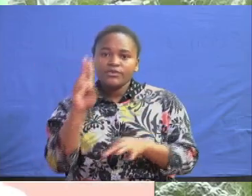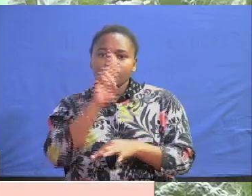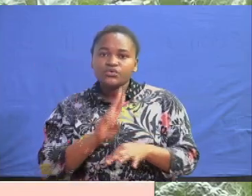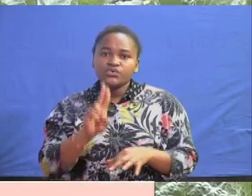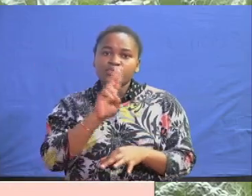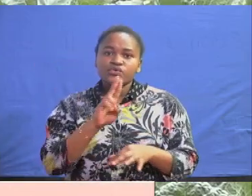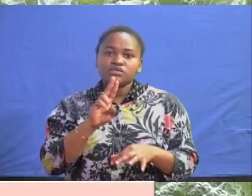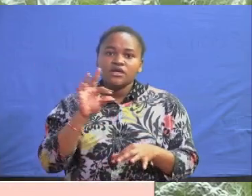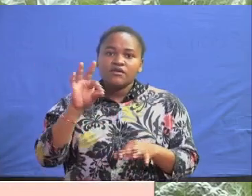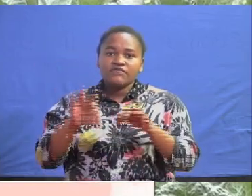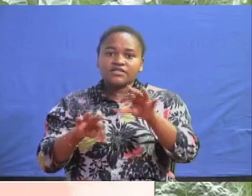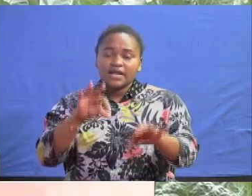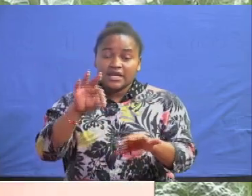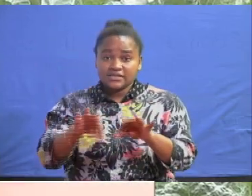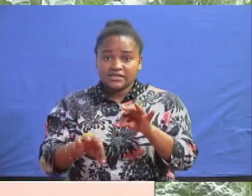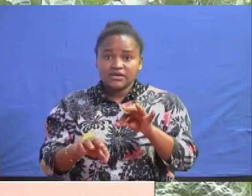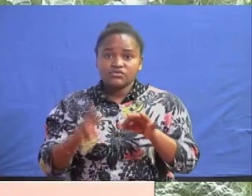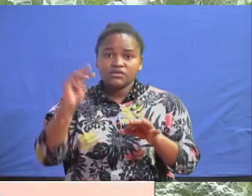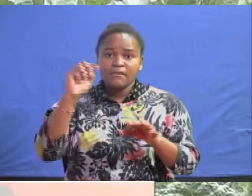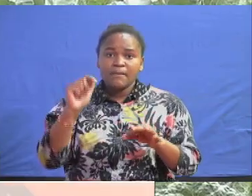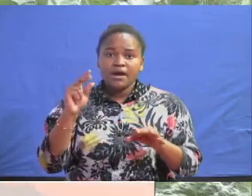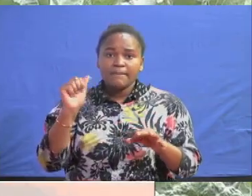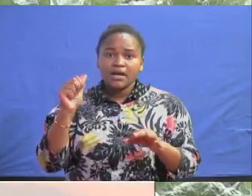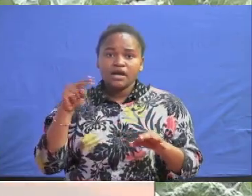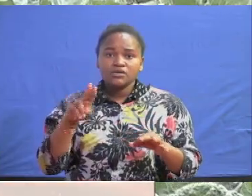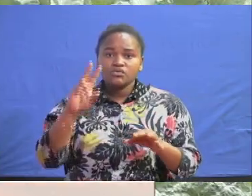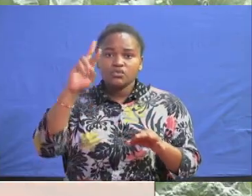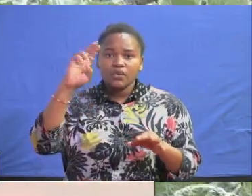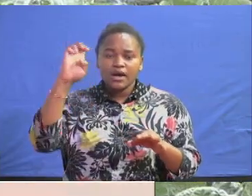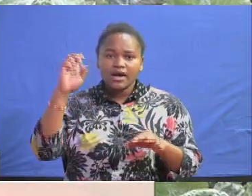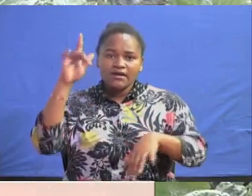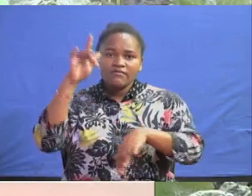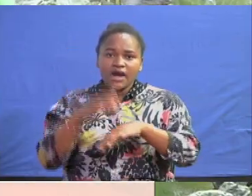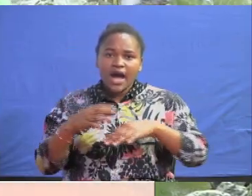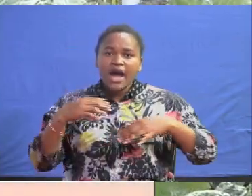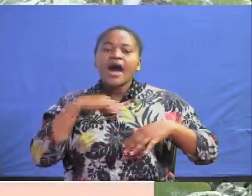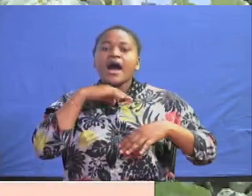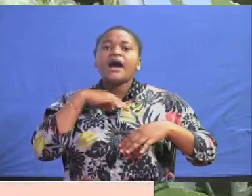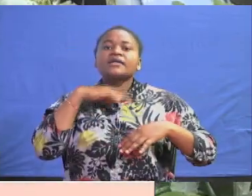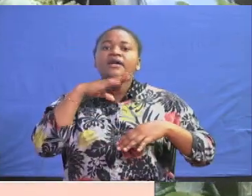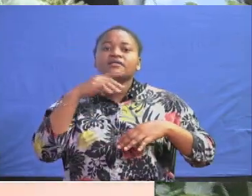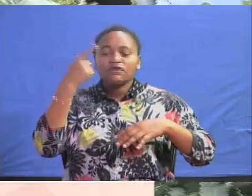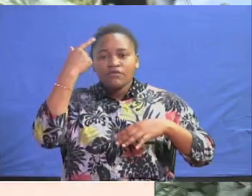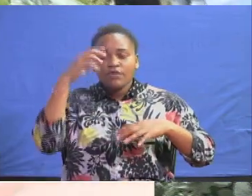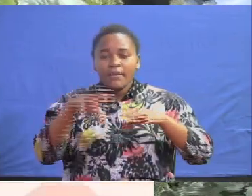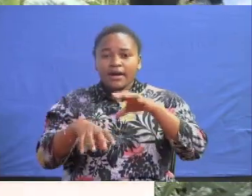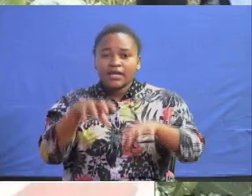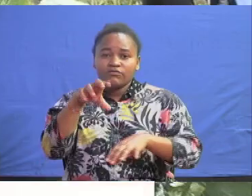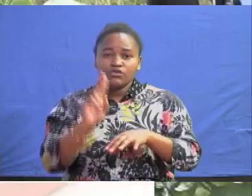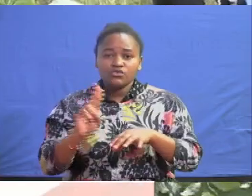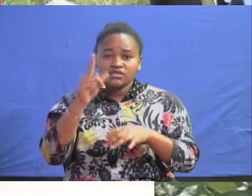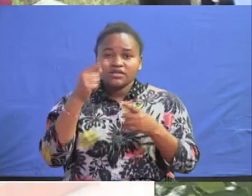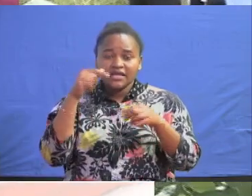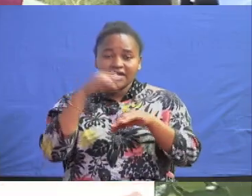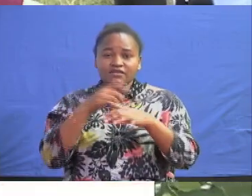fertilizer. First of all, you use manure from that is made from animals' waste. So for you to be able to use that particular fertilizer very